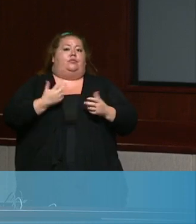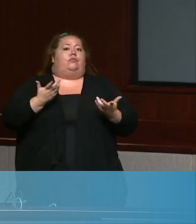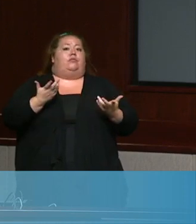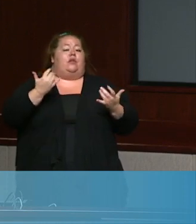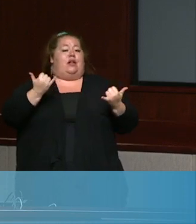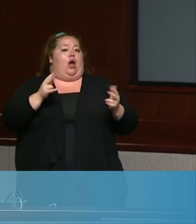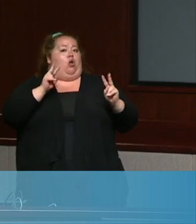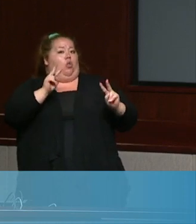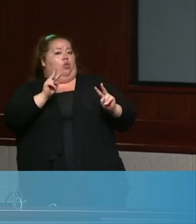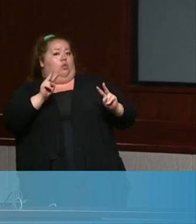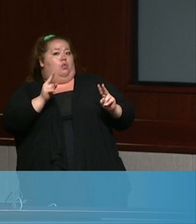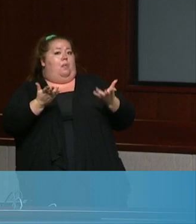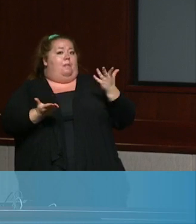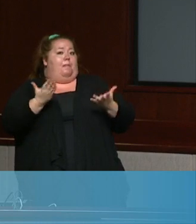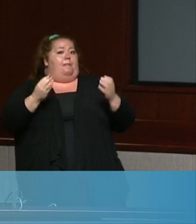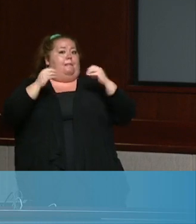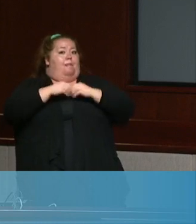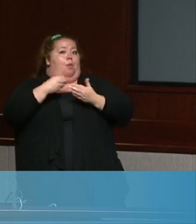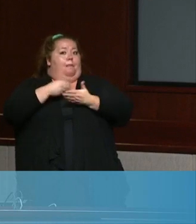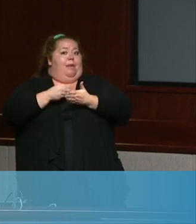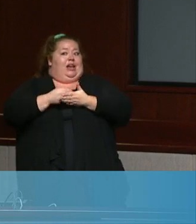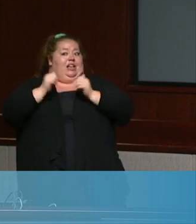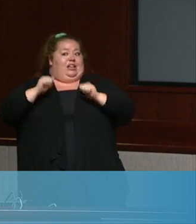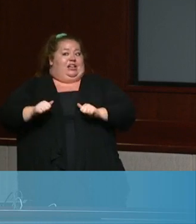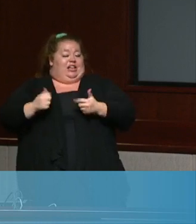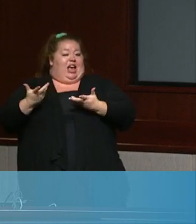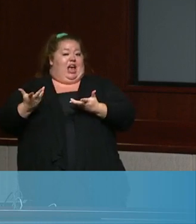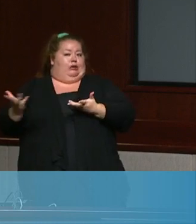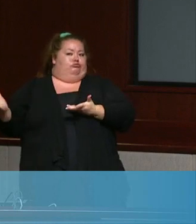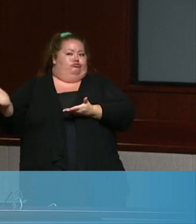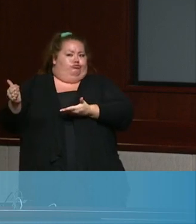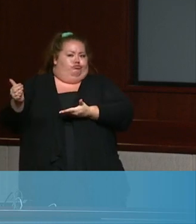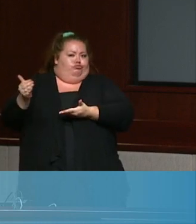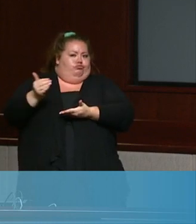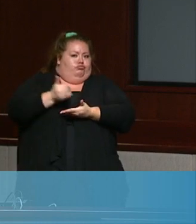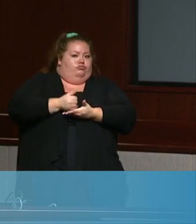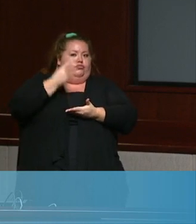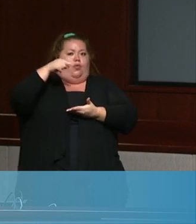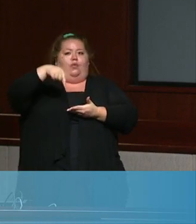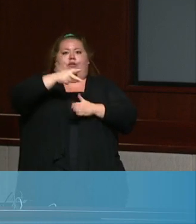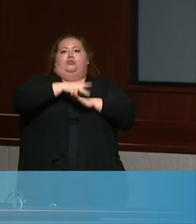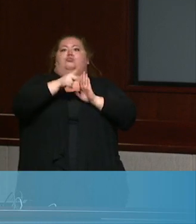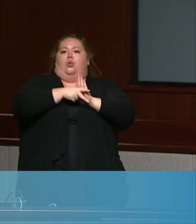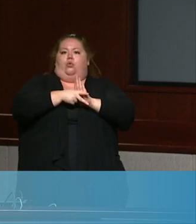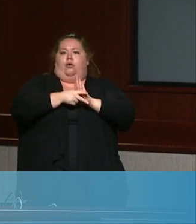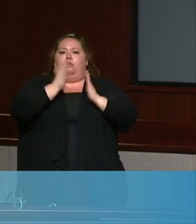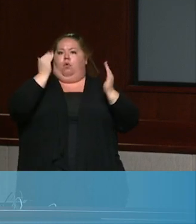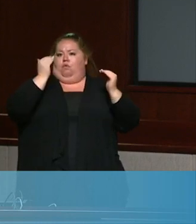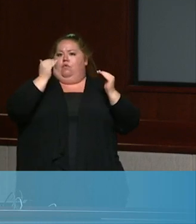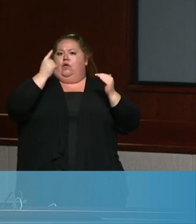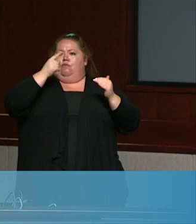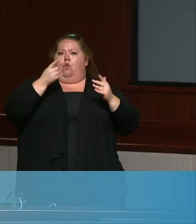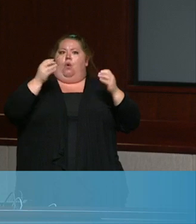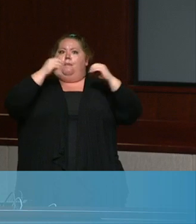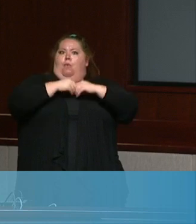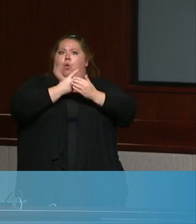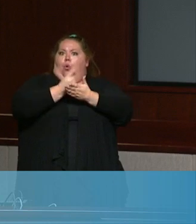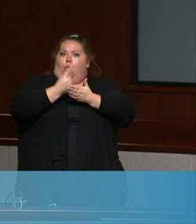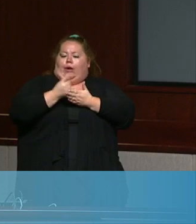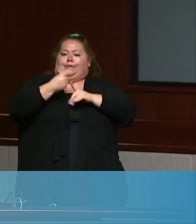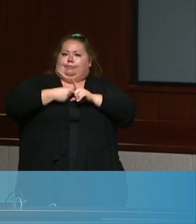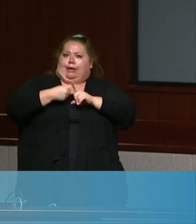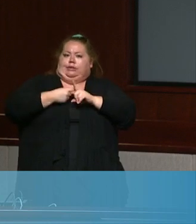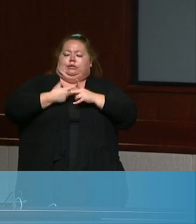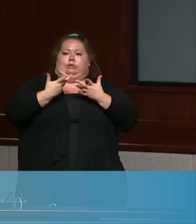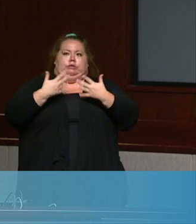pumping more money into that program in the weeks and months ahead, because we believe that it is an important